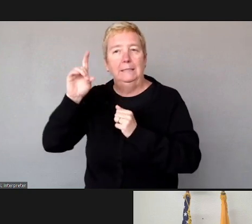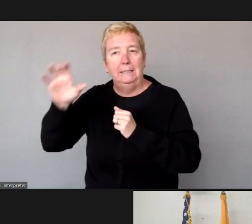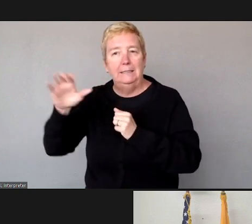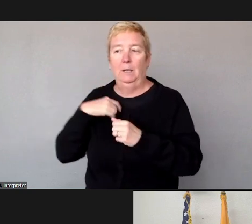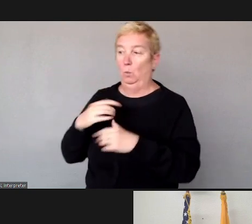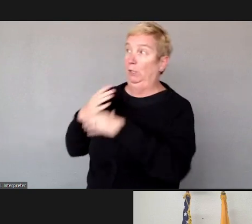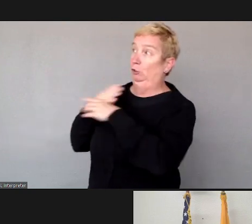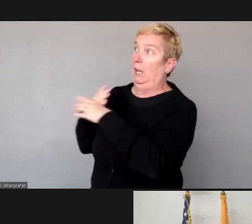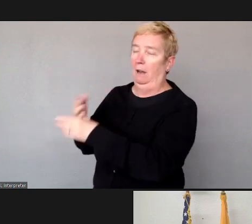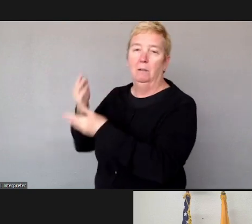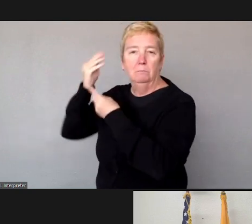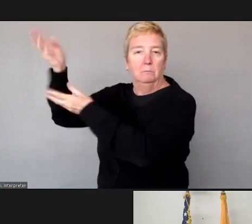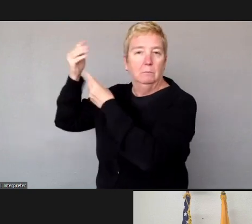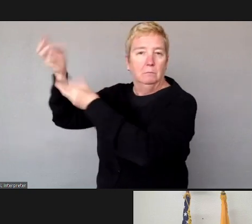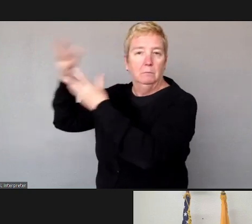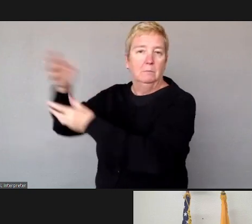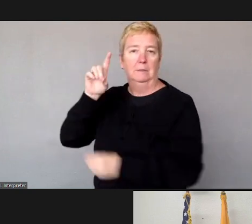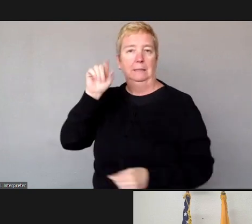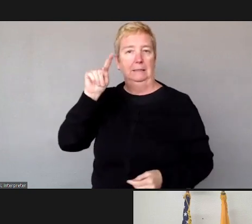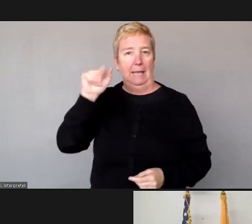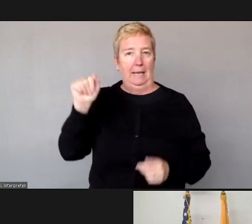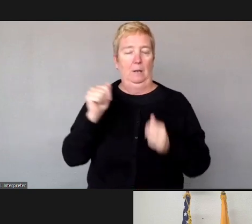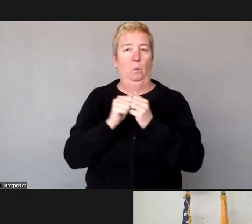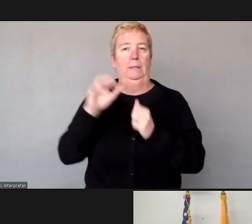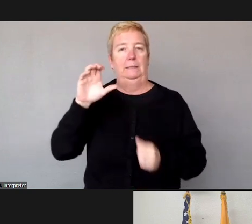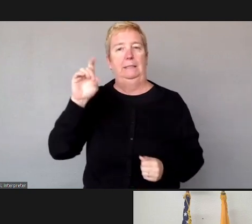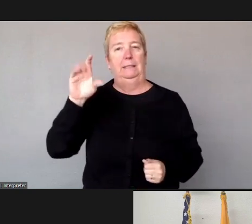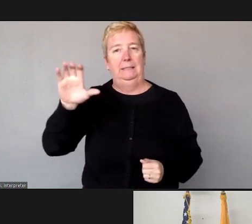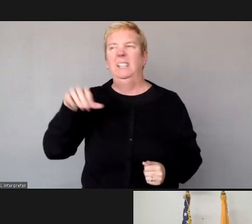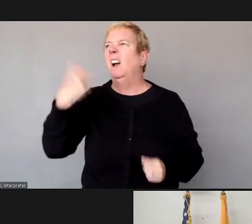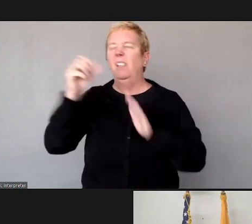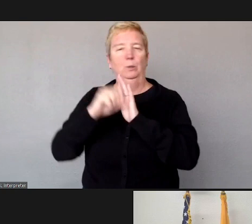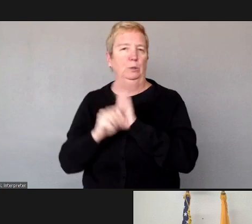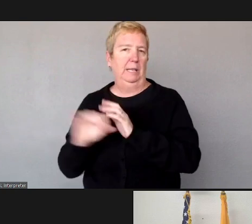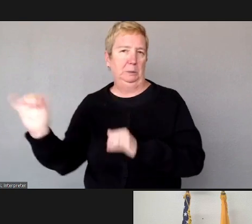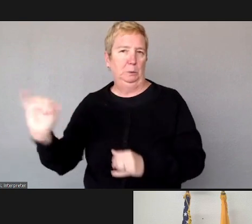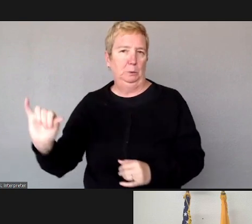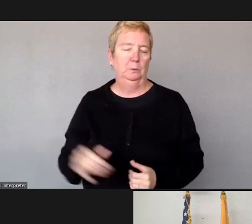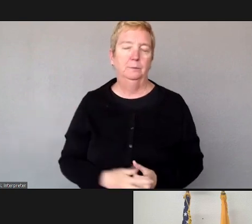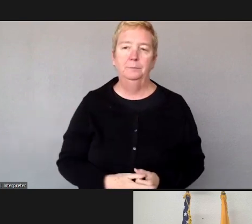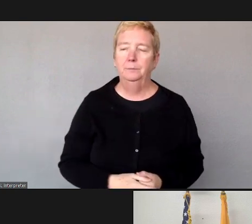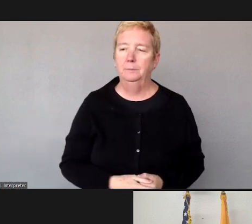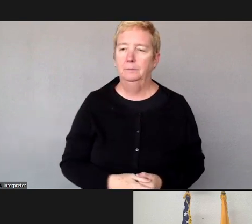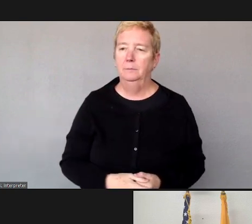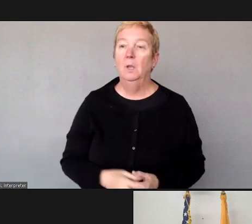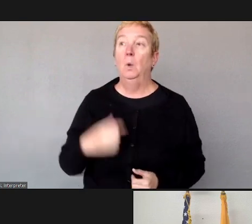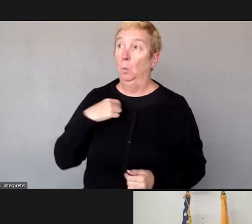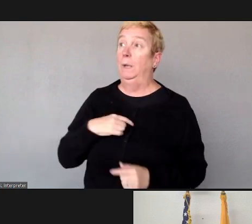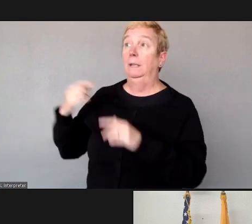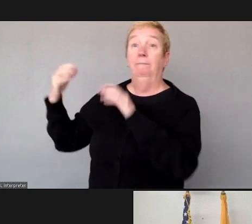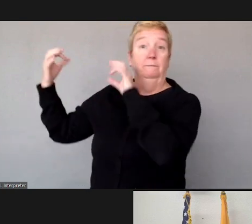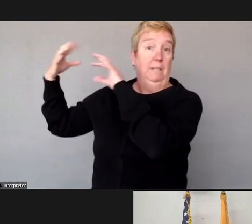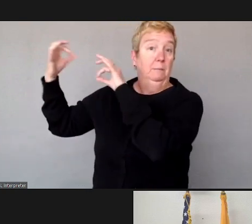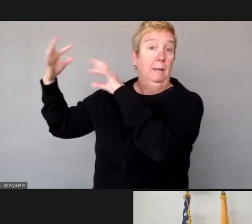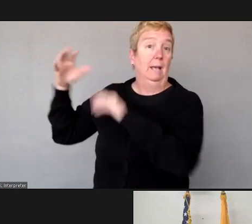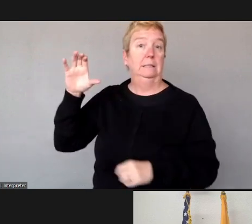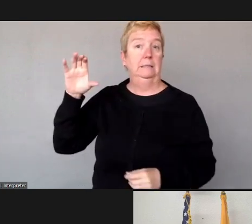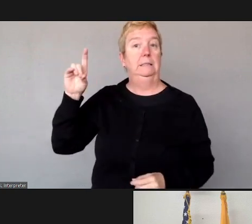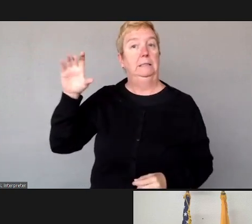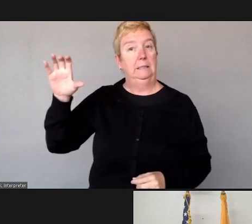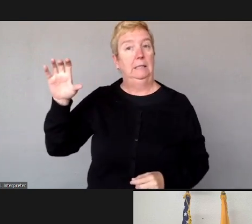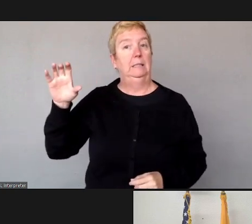shared constantly with the CDC, just like many other states. And and we give feedback on those issues.